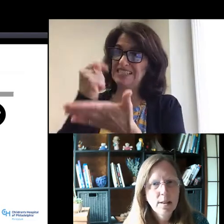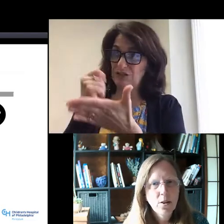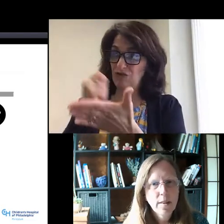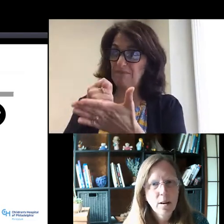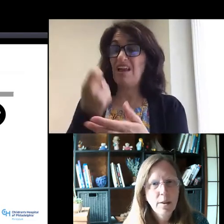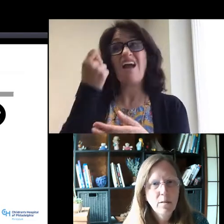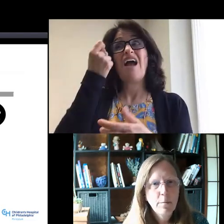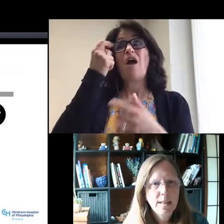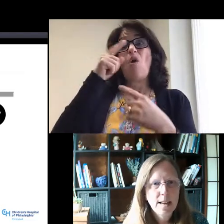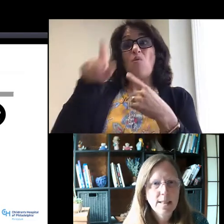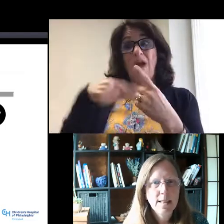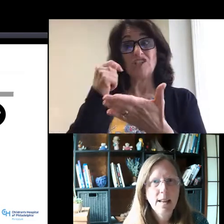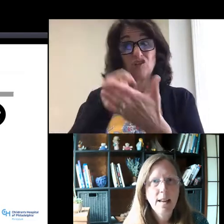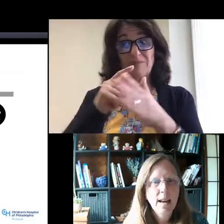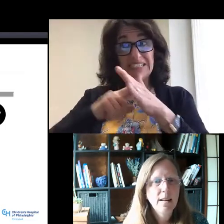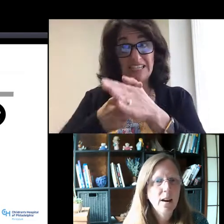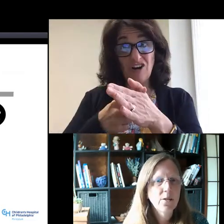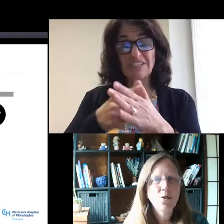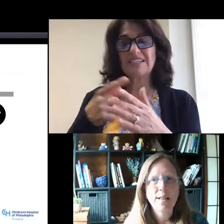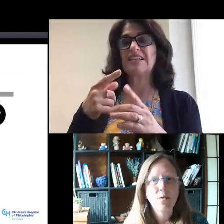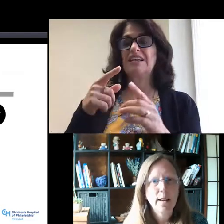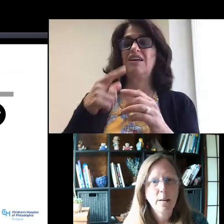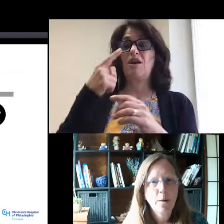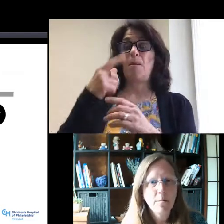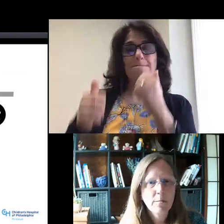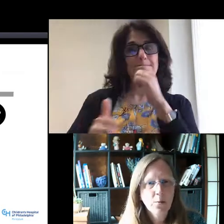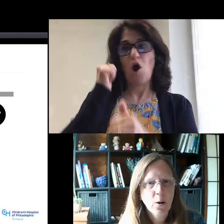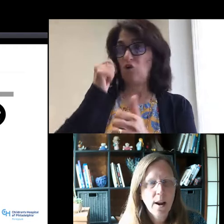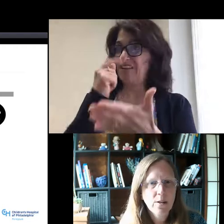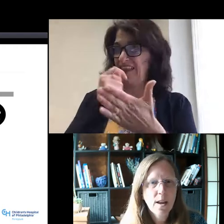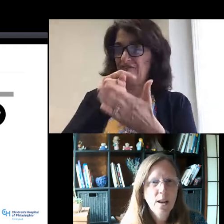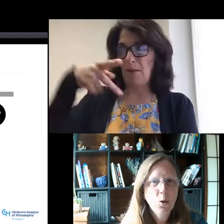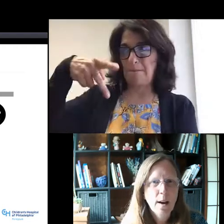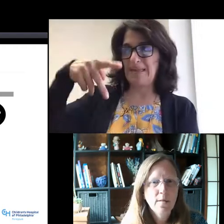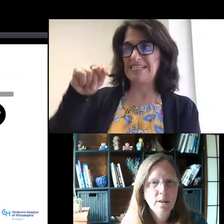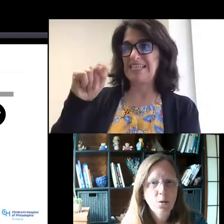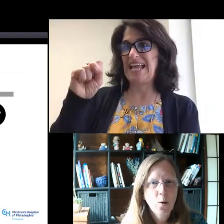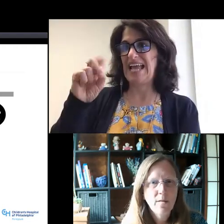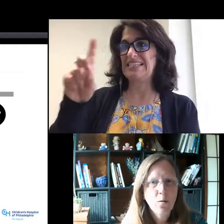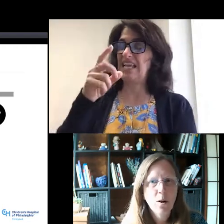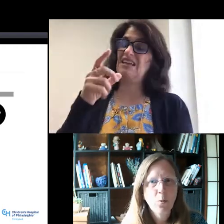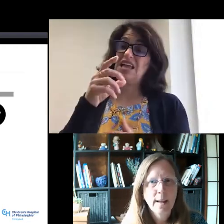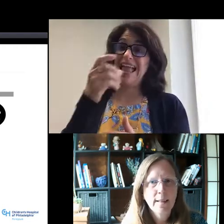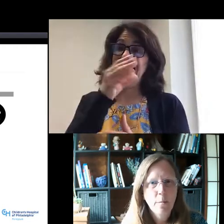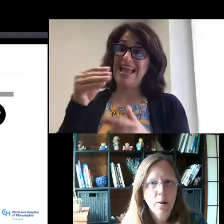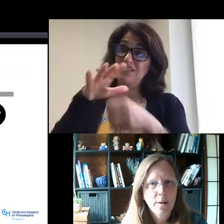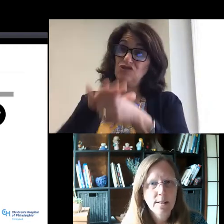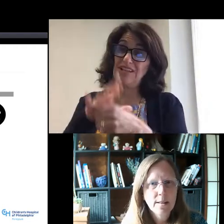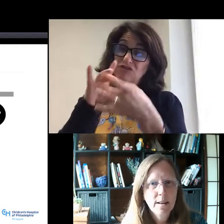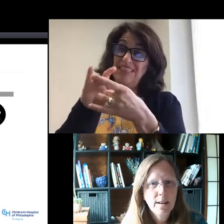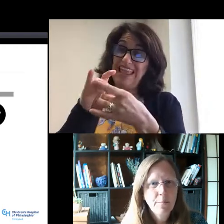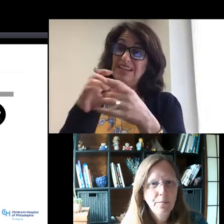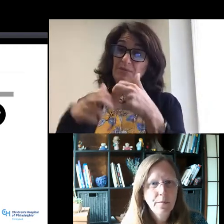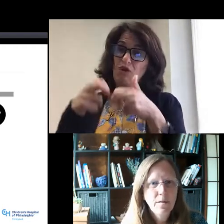most psychotherapy for PTSD and other stress-related problems requires 12 to 24 weekly